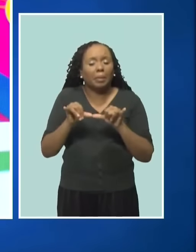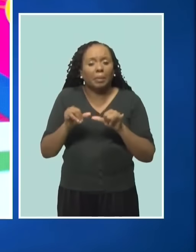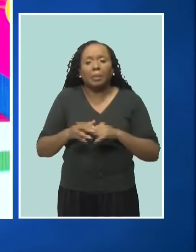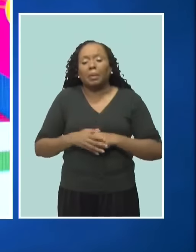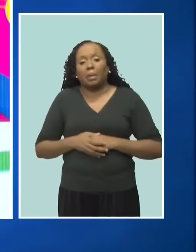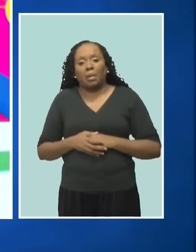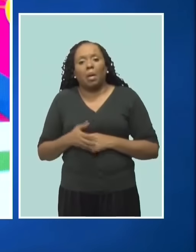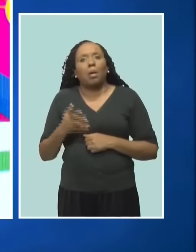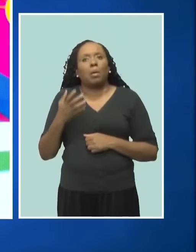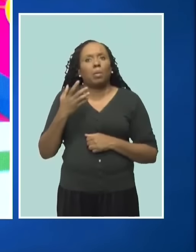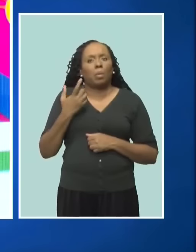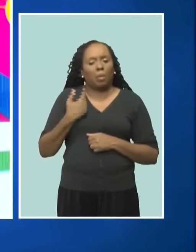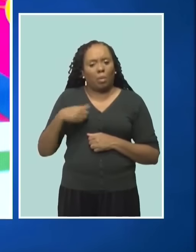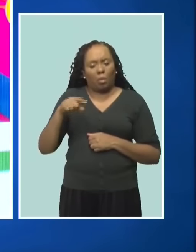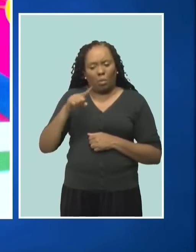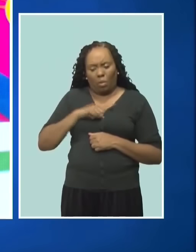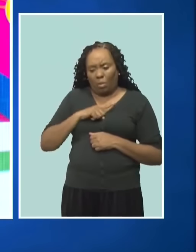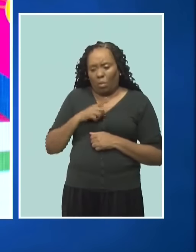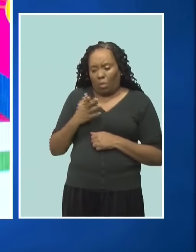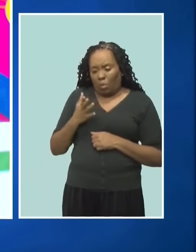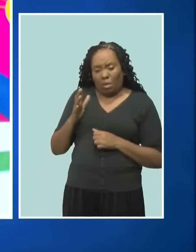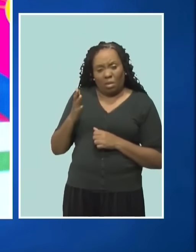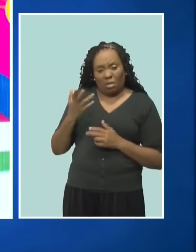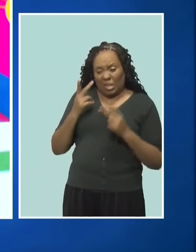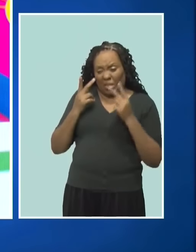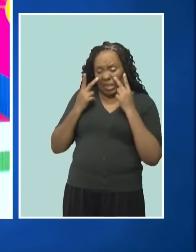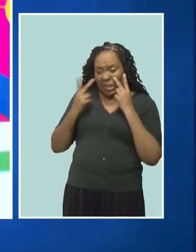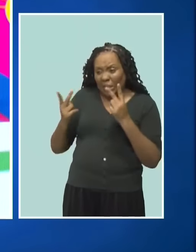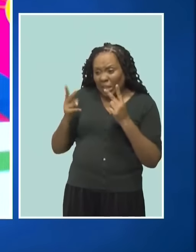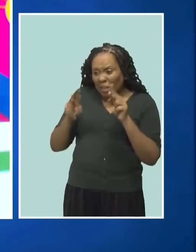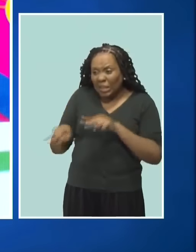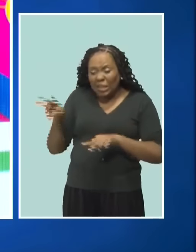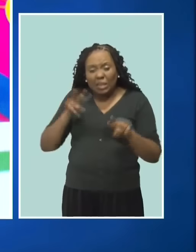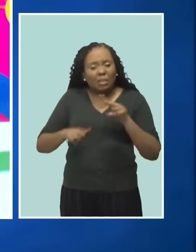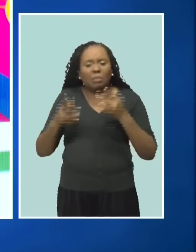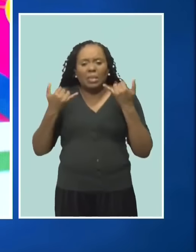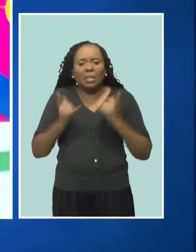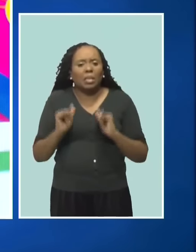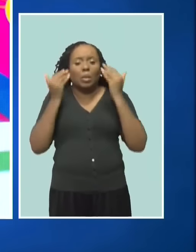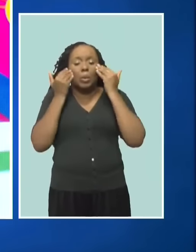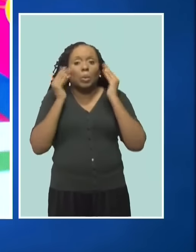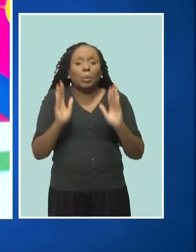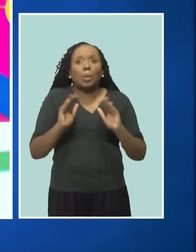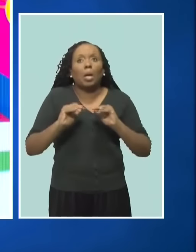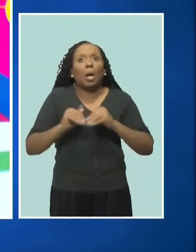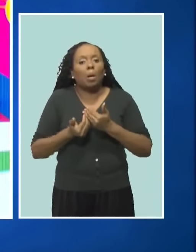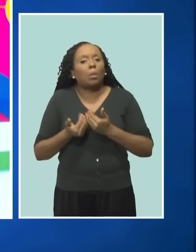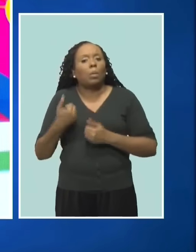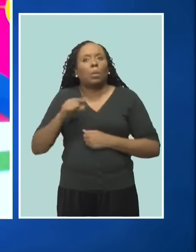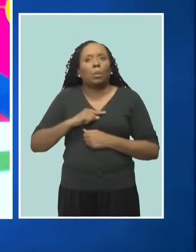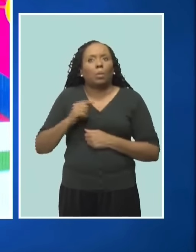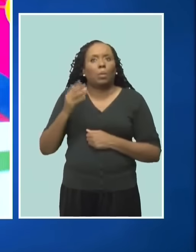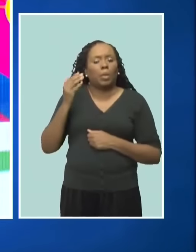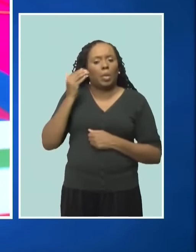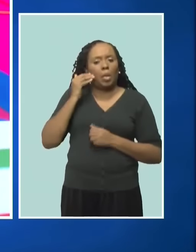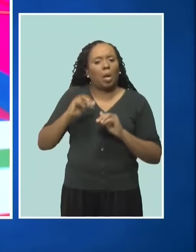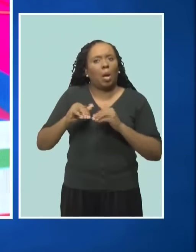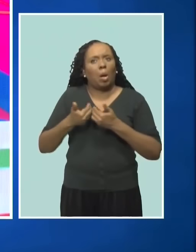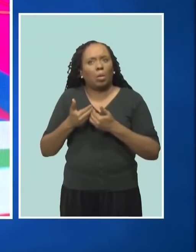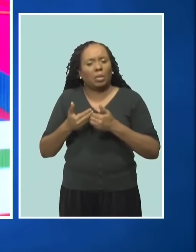with respect to those things that we can measure, we have still not found the mechanisms to measure the informal economy